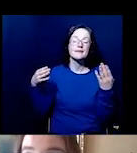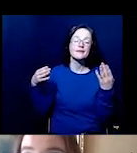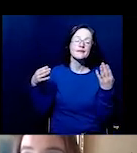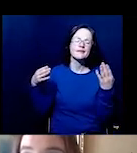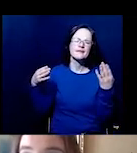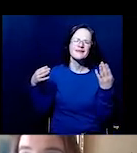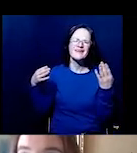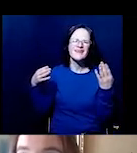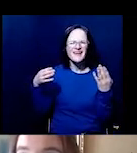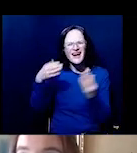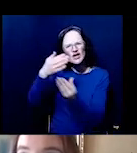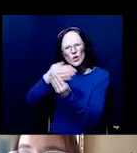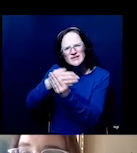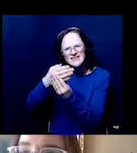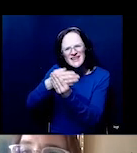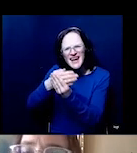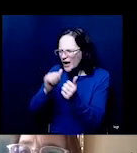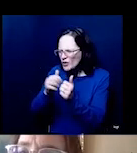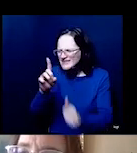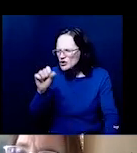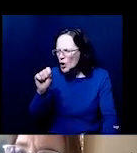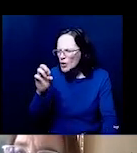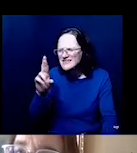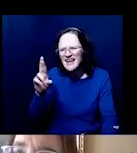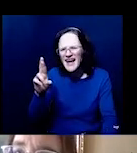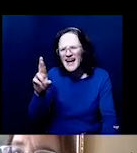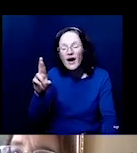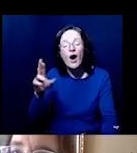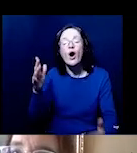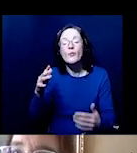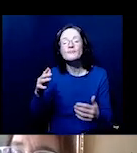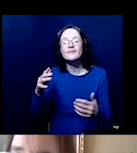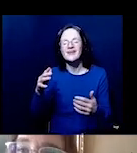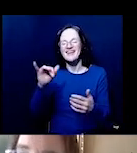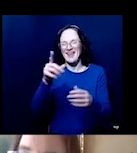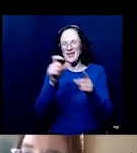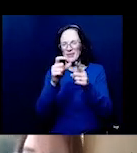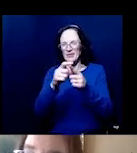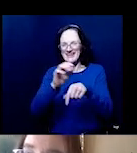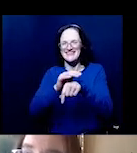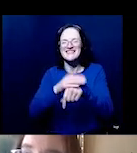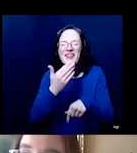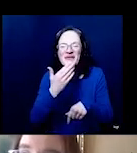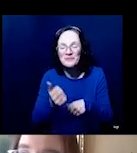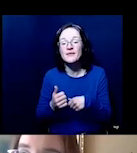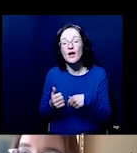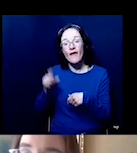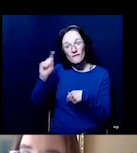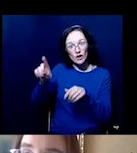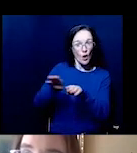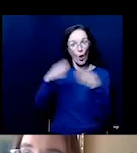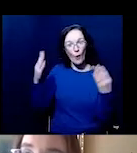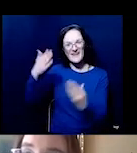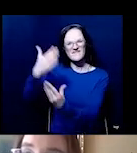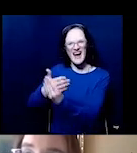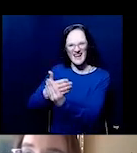what a dossier is in English? A file? Yes, Yeah, a you need file. to open a file with them. For that,